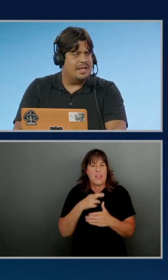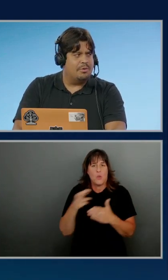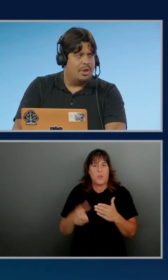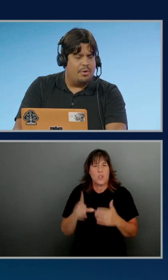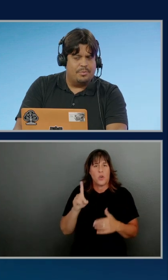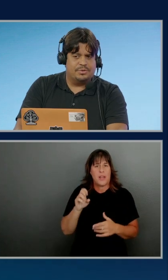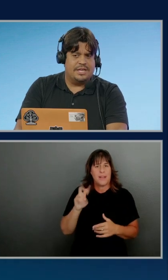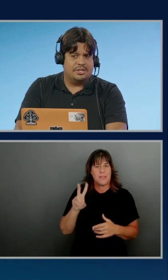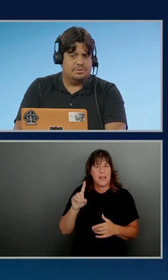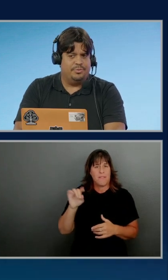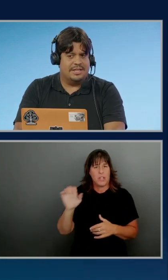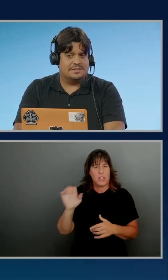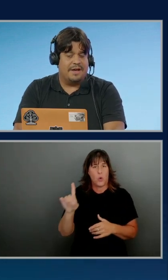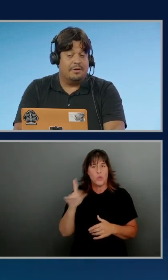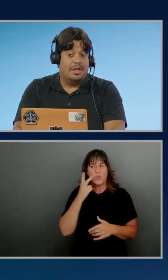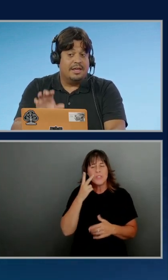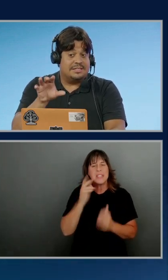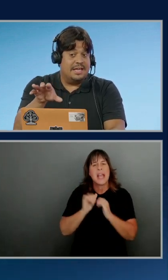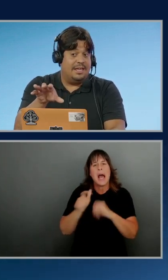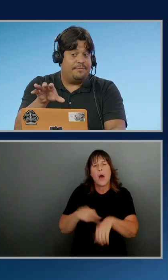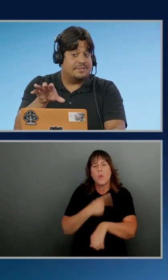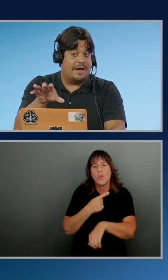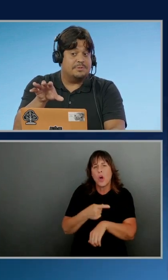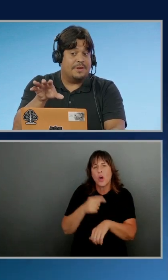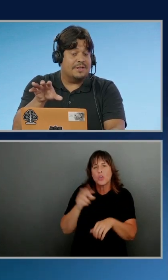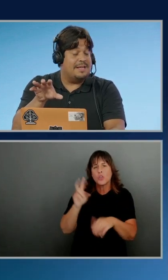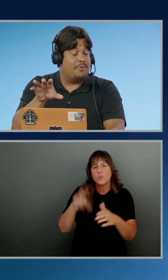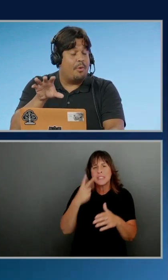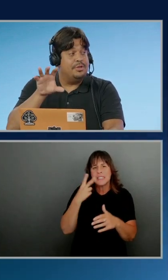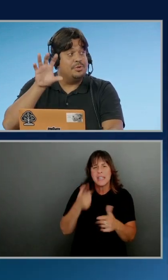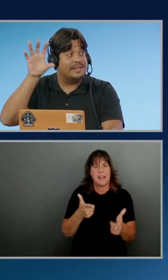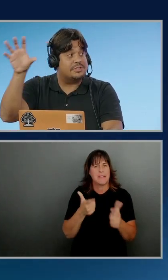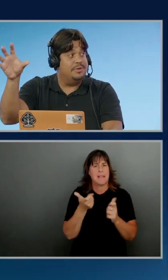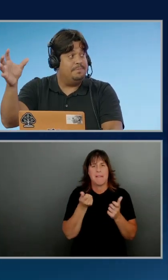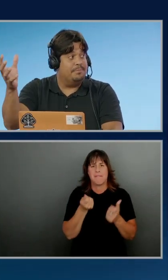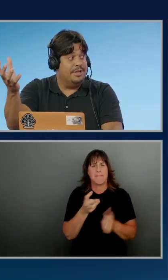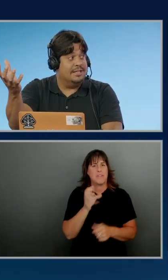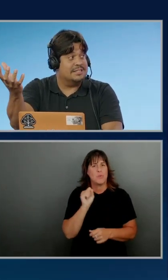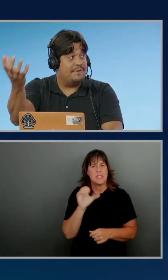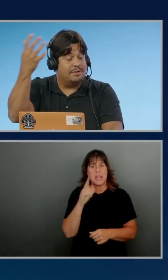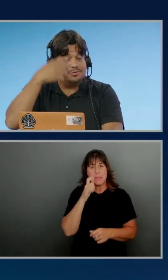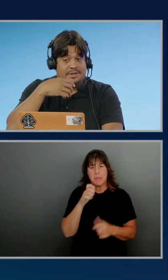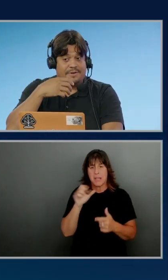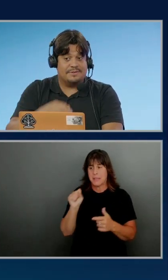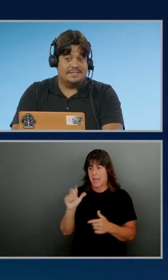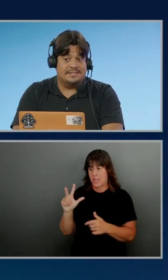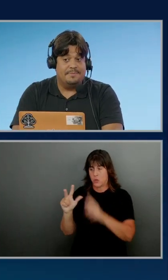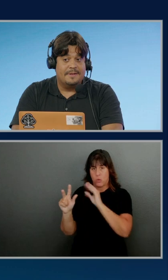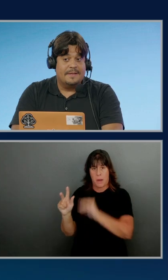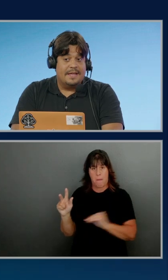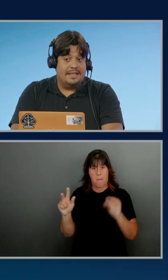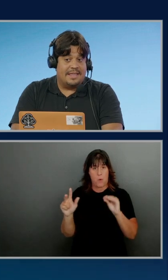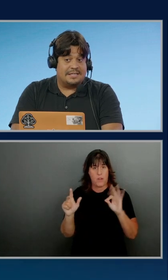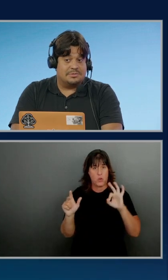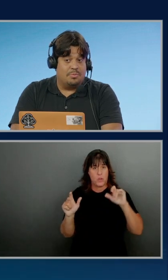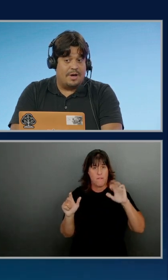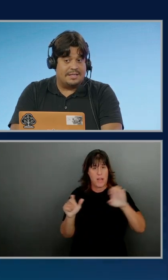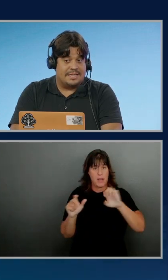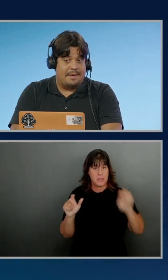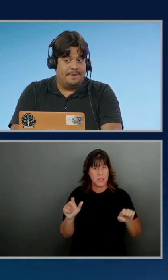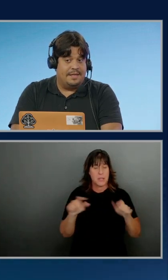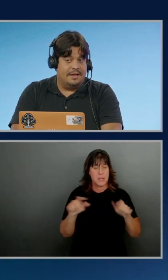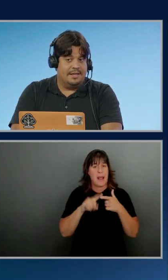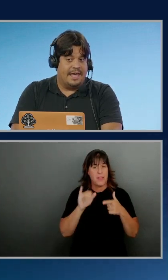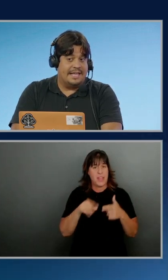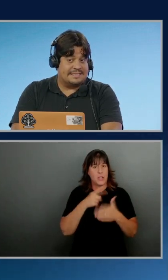just to see how long it will take to read that file. It's taking a few seconds because I'm going to S3, bringing this file to the file system, and that's